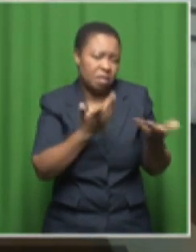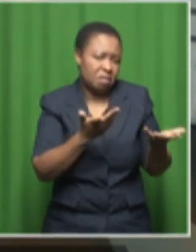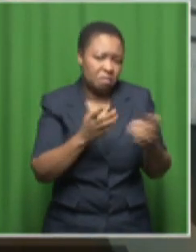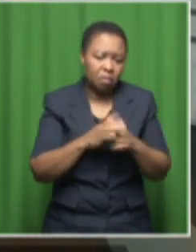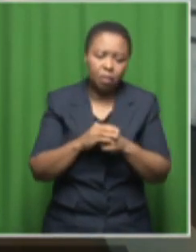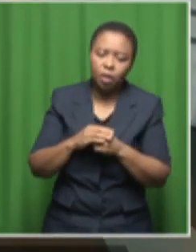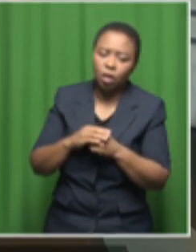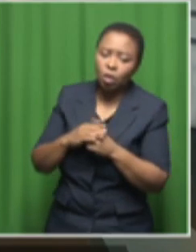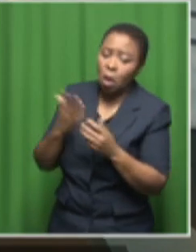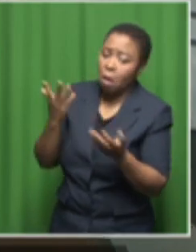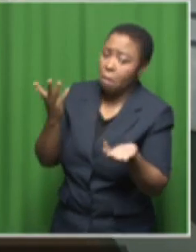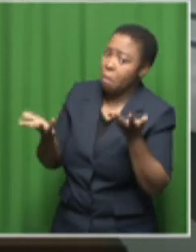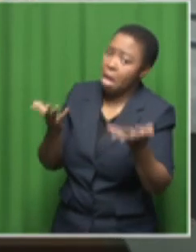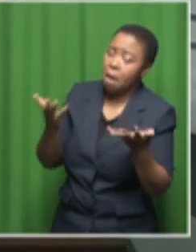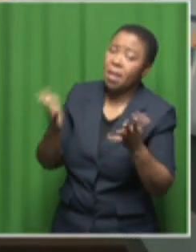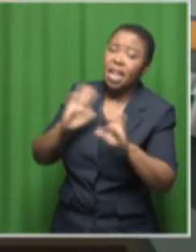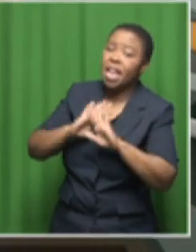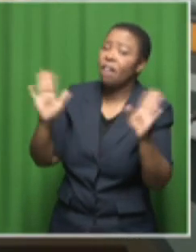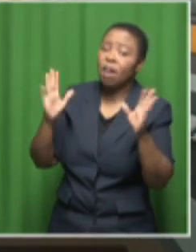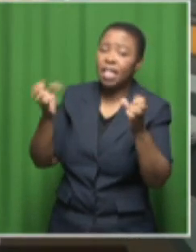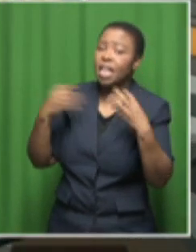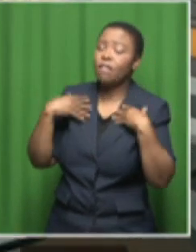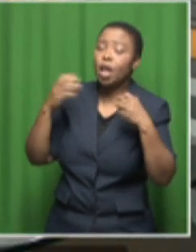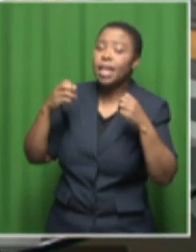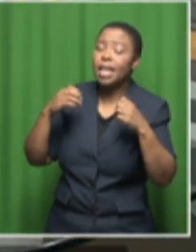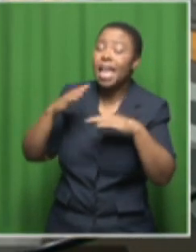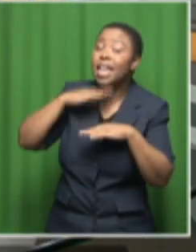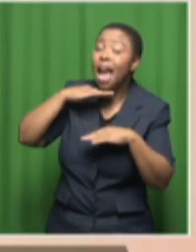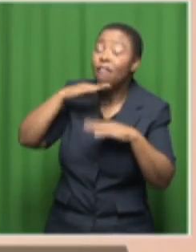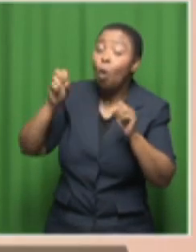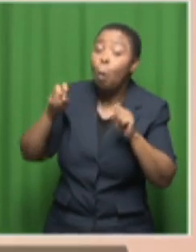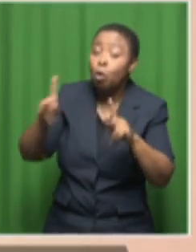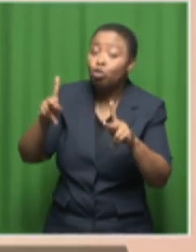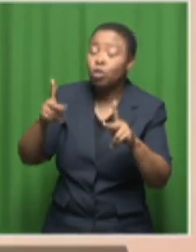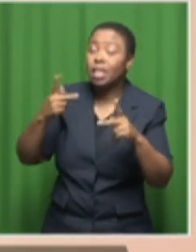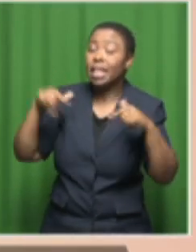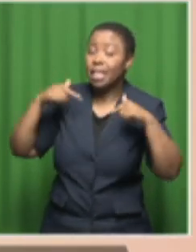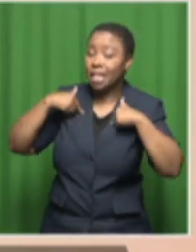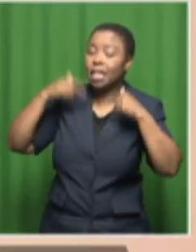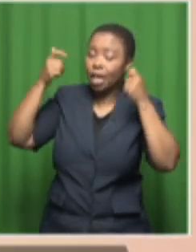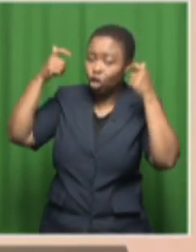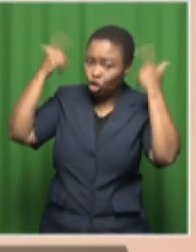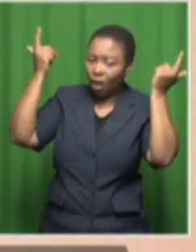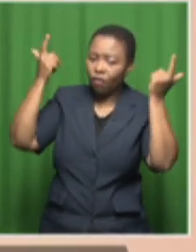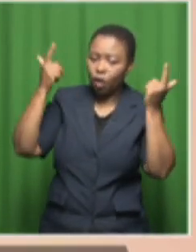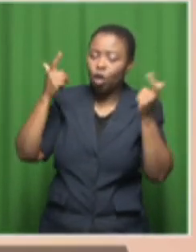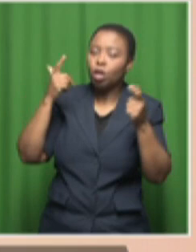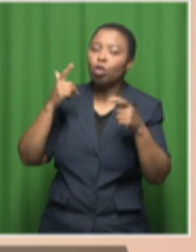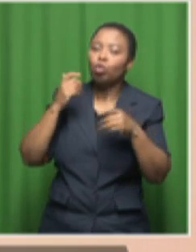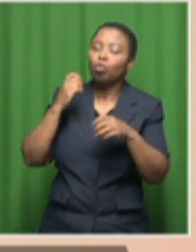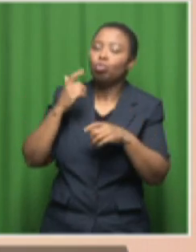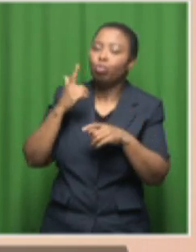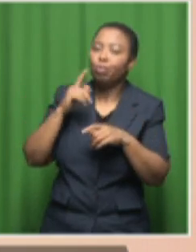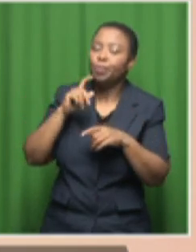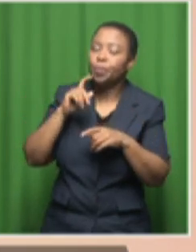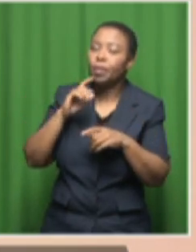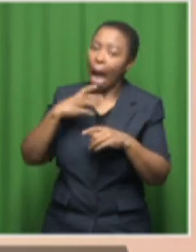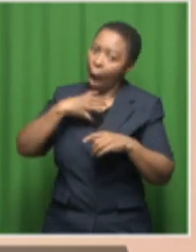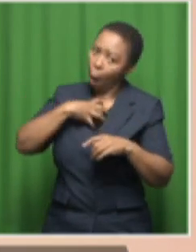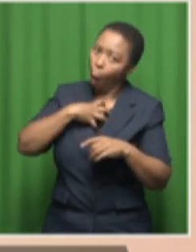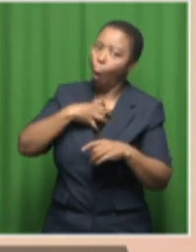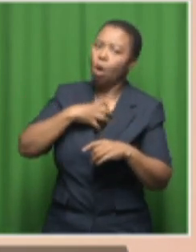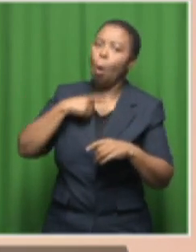Maybe we were not given enough platform as chefs to play around with our own. We've been